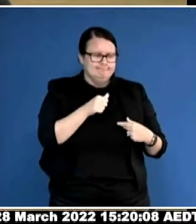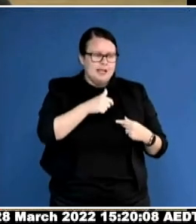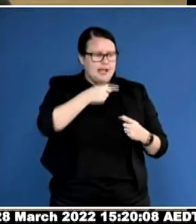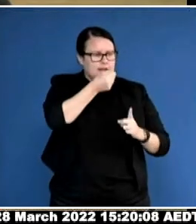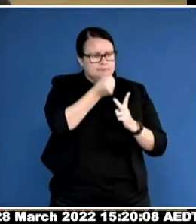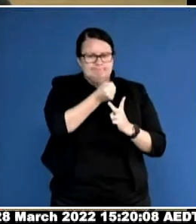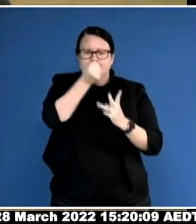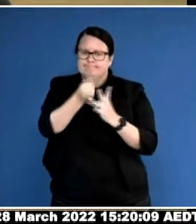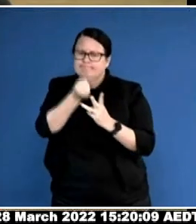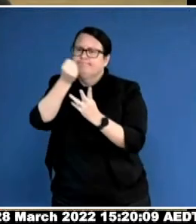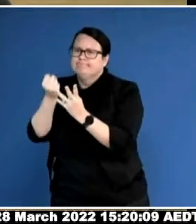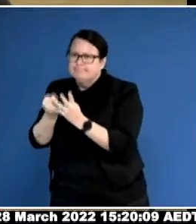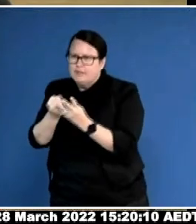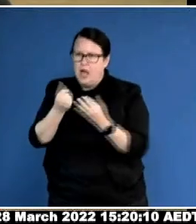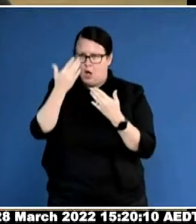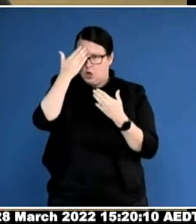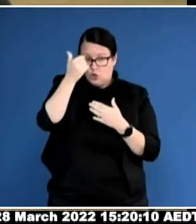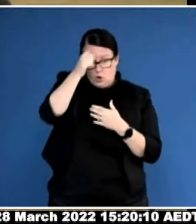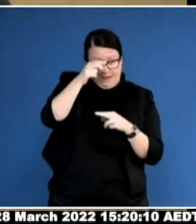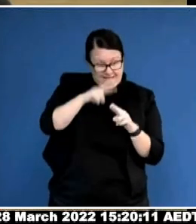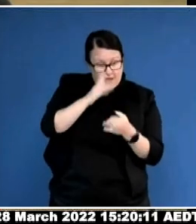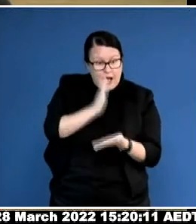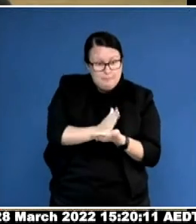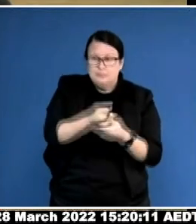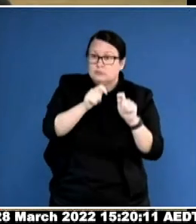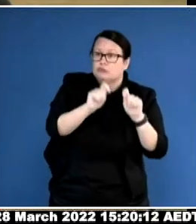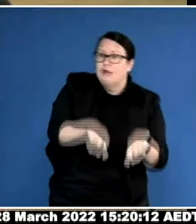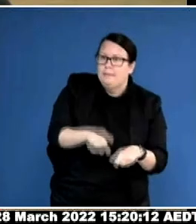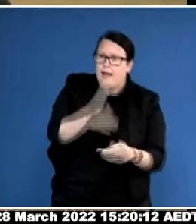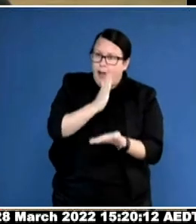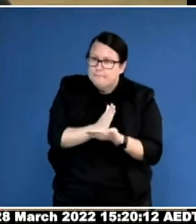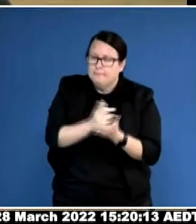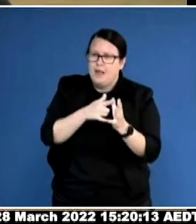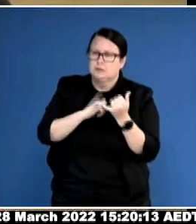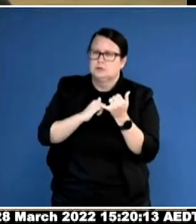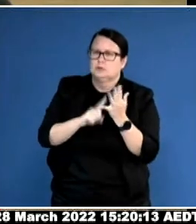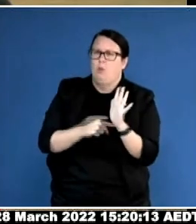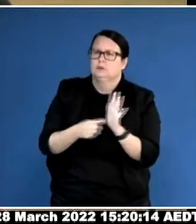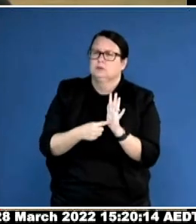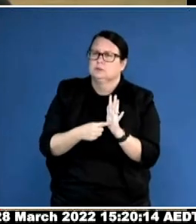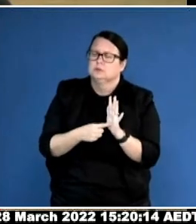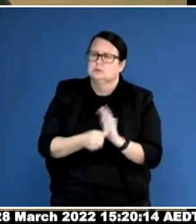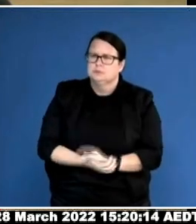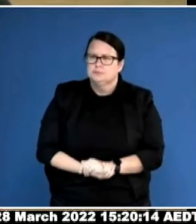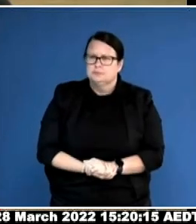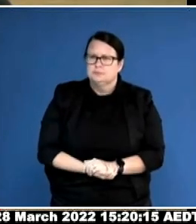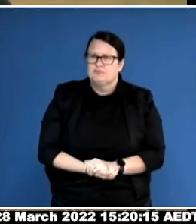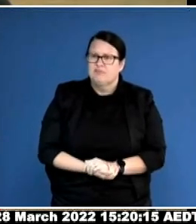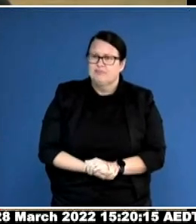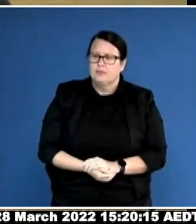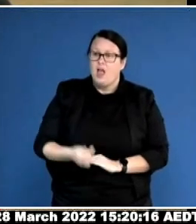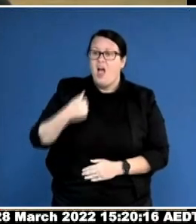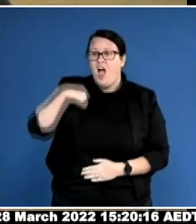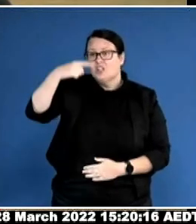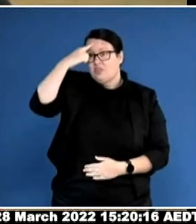sexual assault and rape later on, and to seeing it as a violation and as unacceptable. Instead, I went